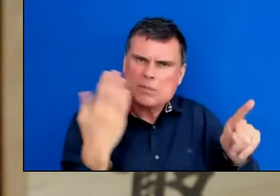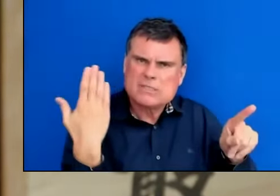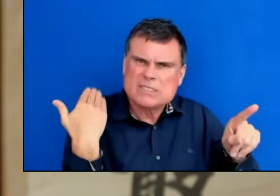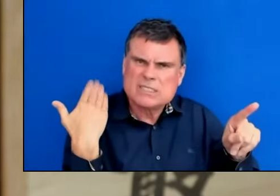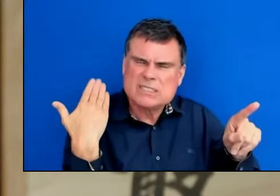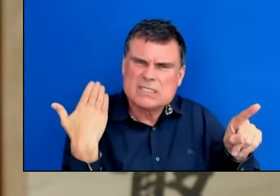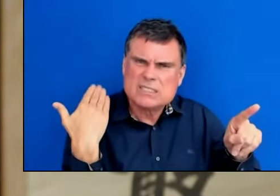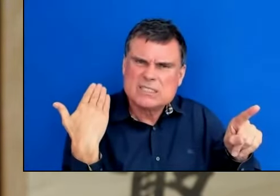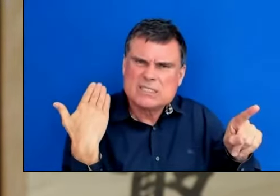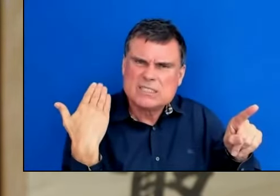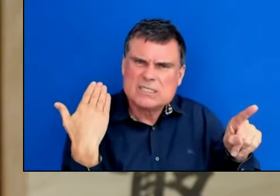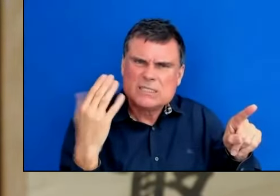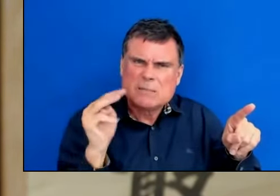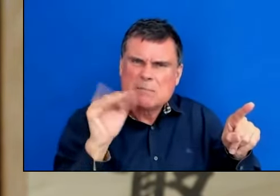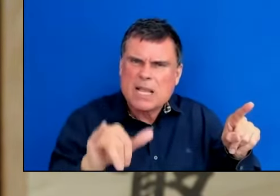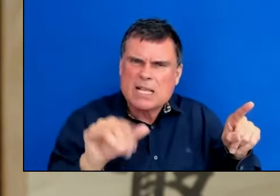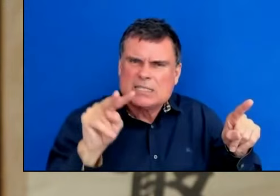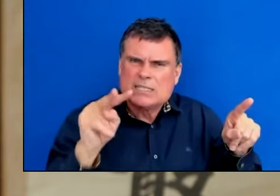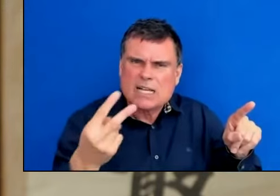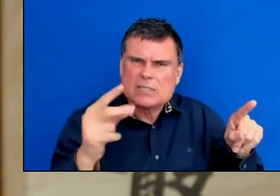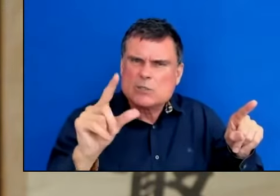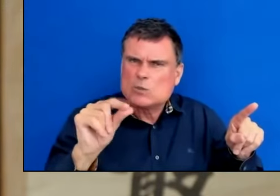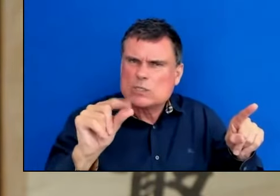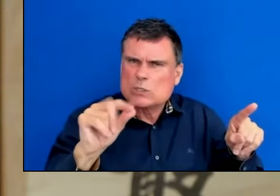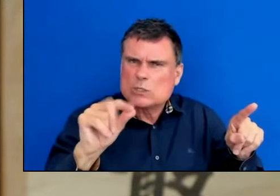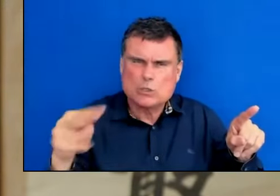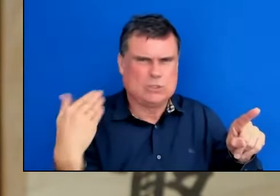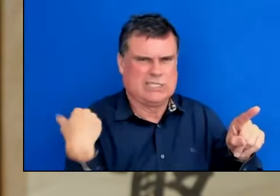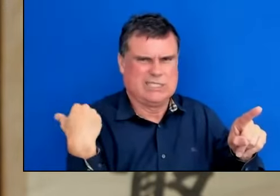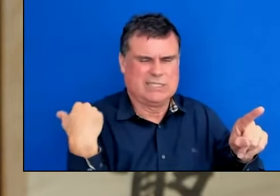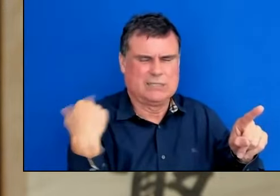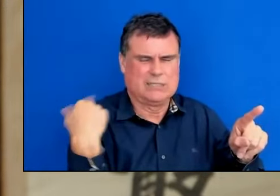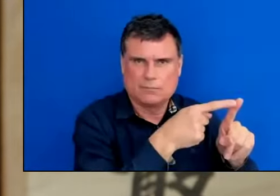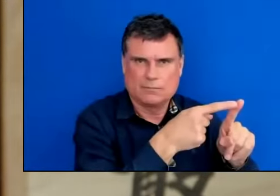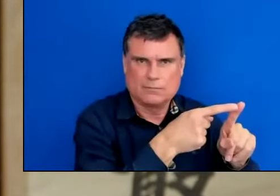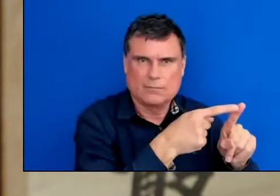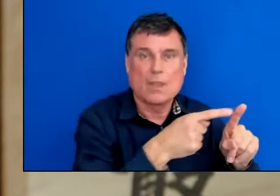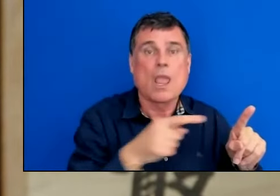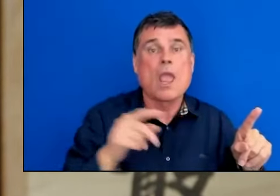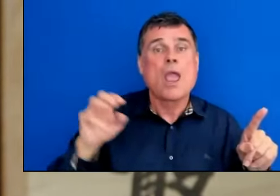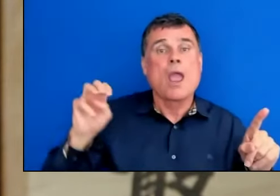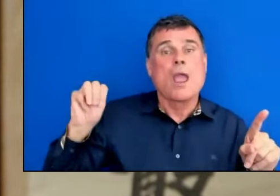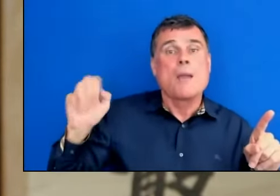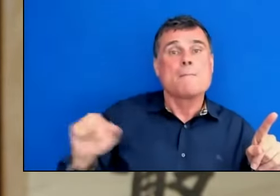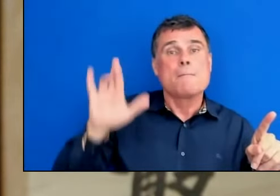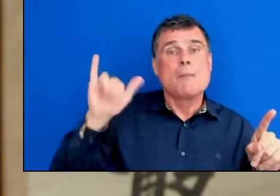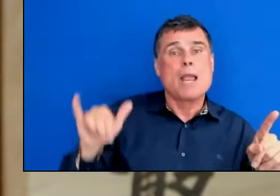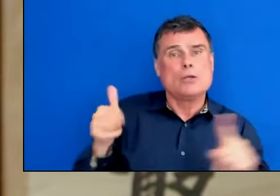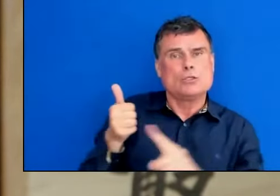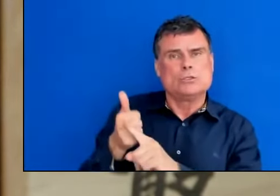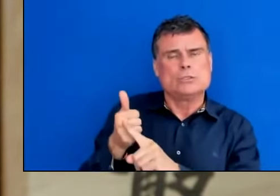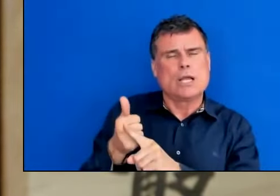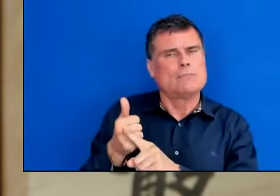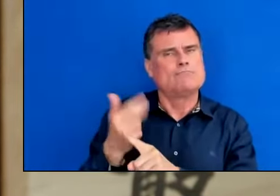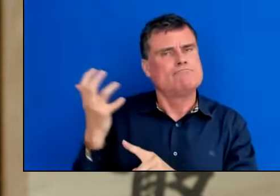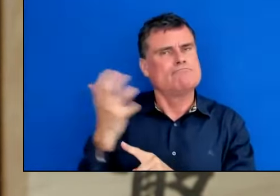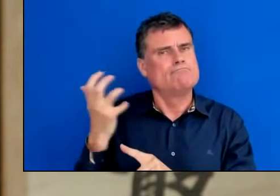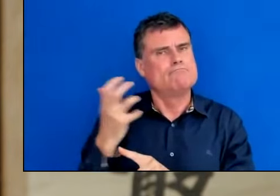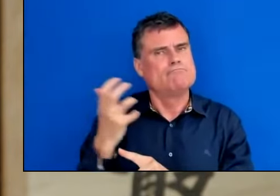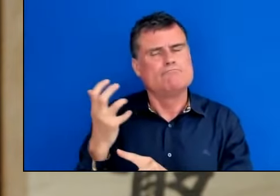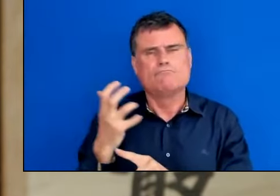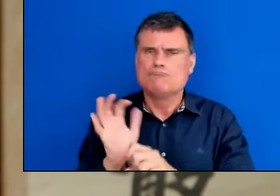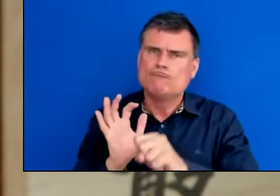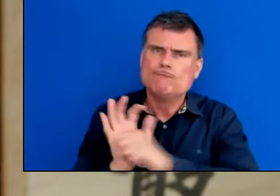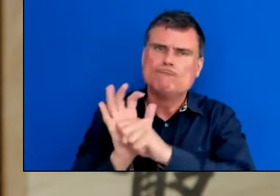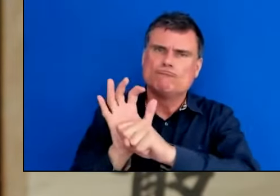there. Mary is an educator whose experience has shaped her journey as an activist for social justice. In 2018, she